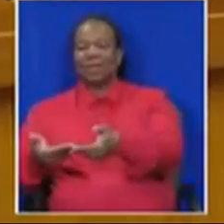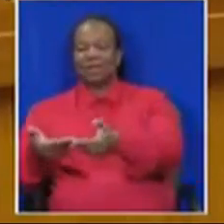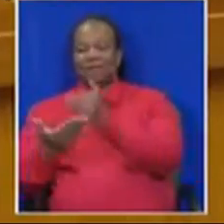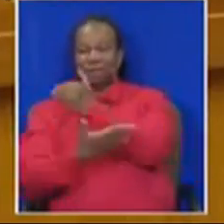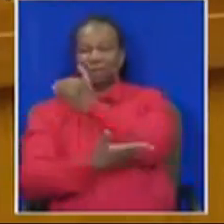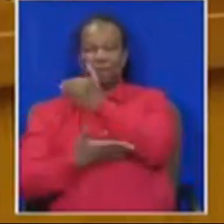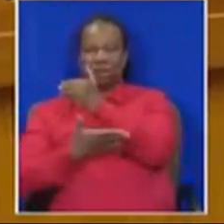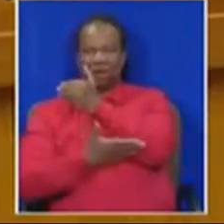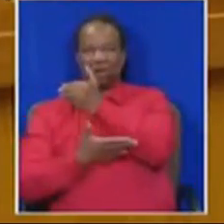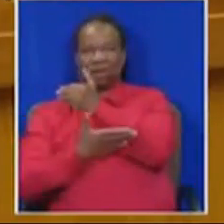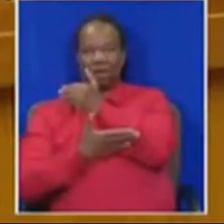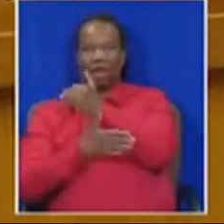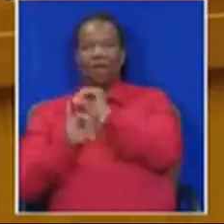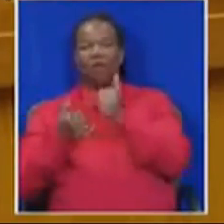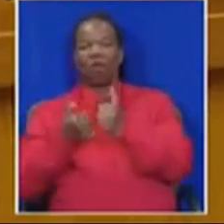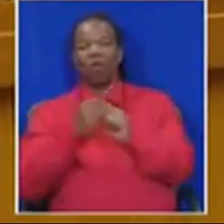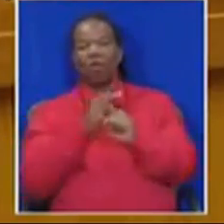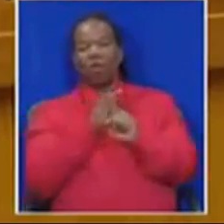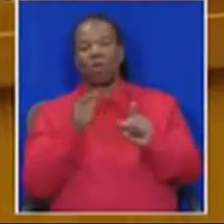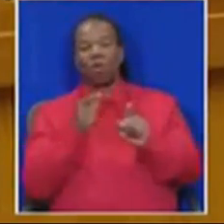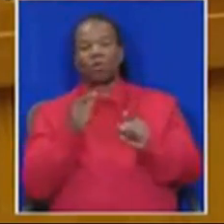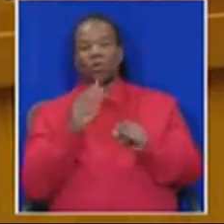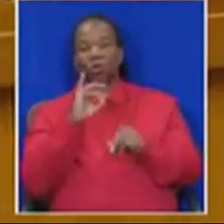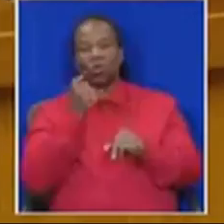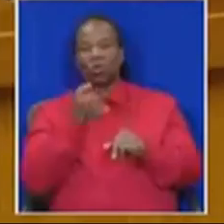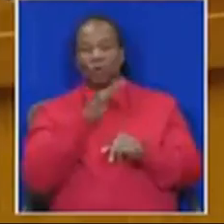during his 2 terms as President of the Republic,